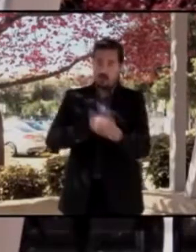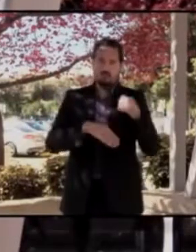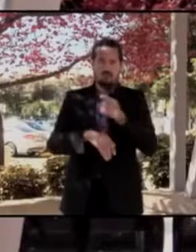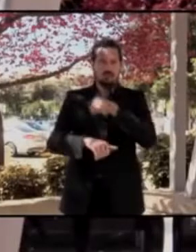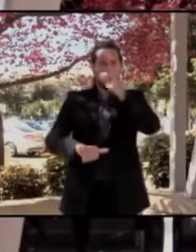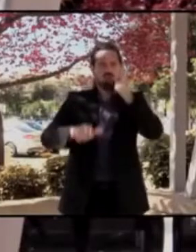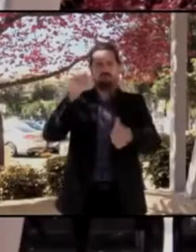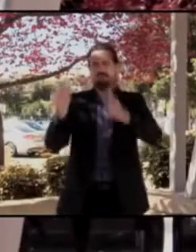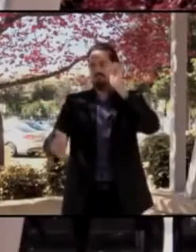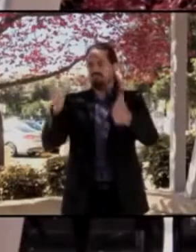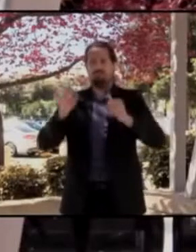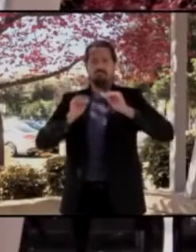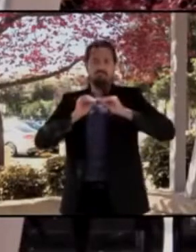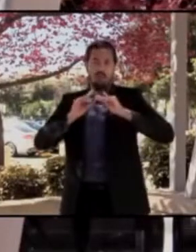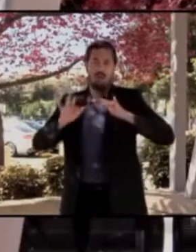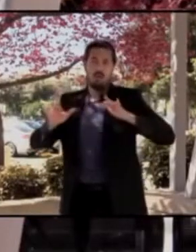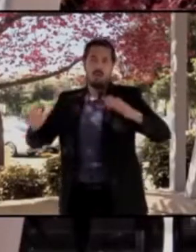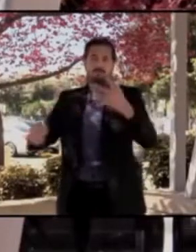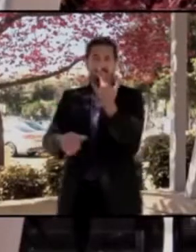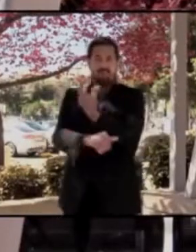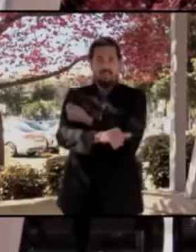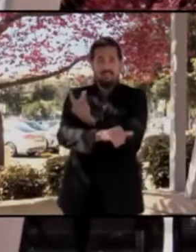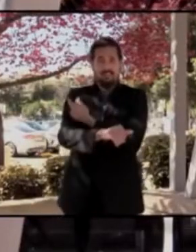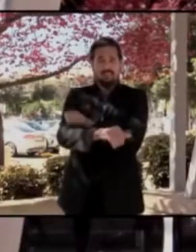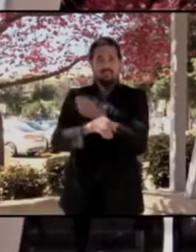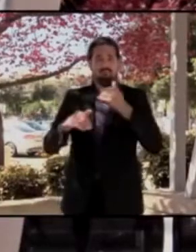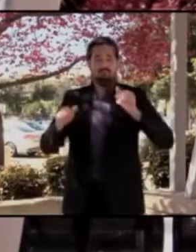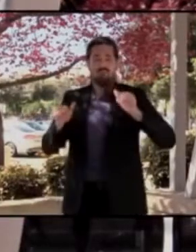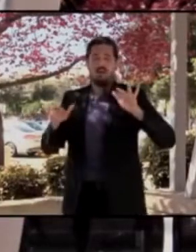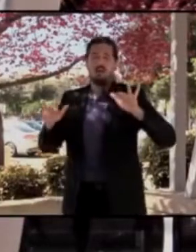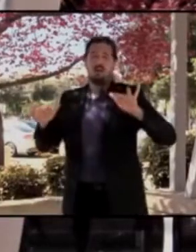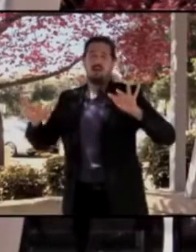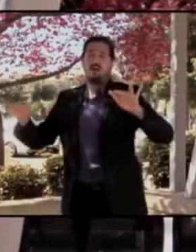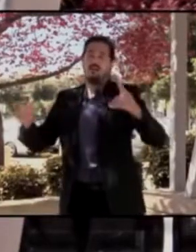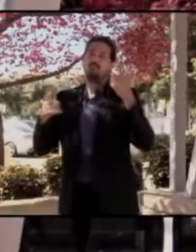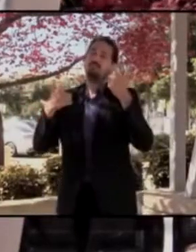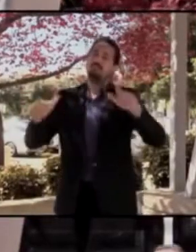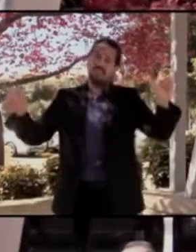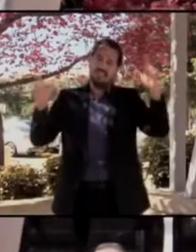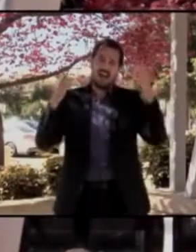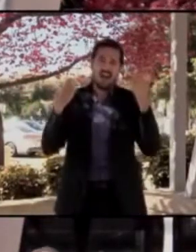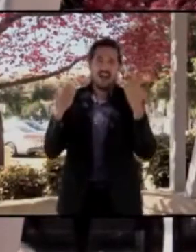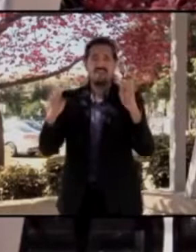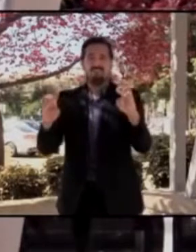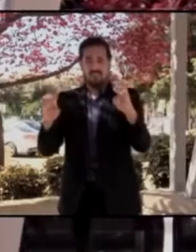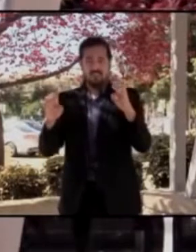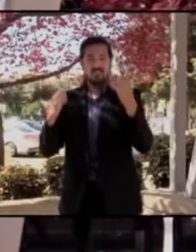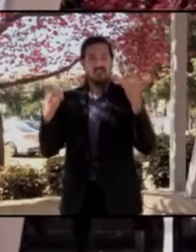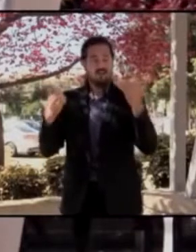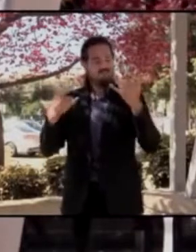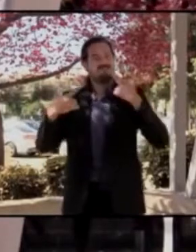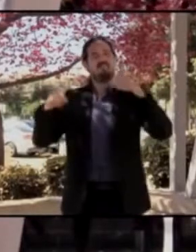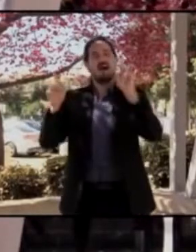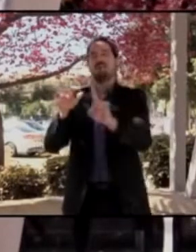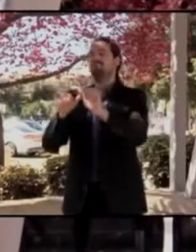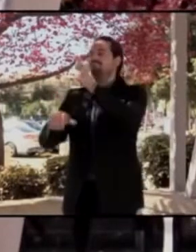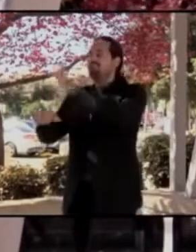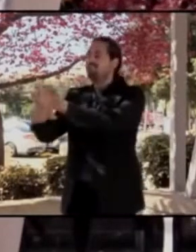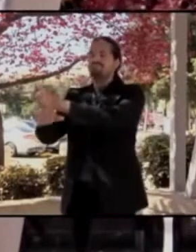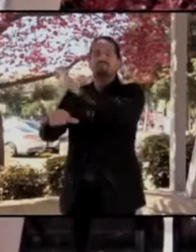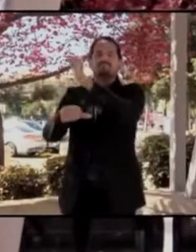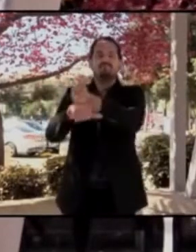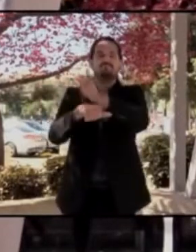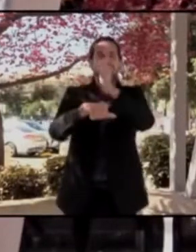a Herculean task, but we did it. Through a vast network of partnerships, like the one with the